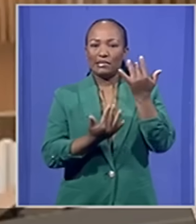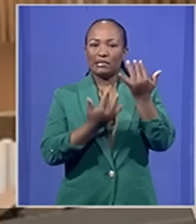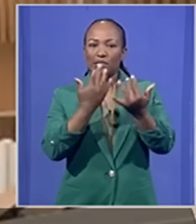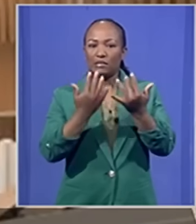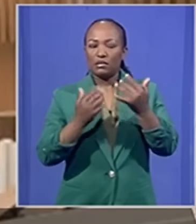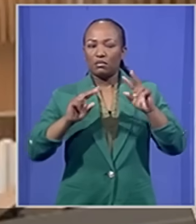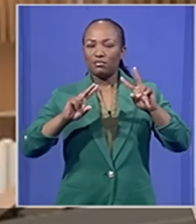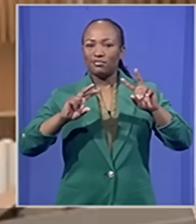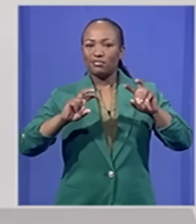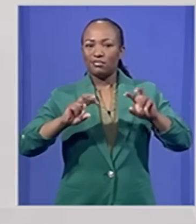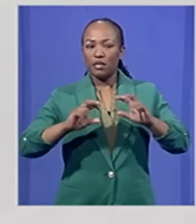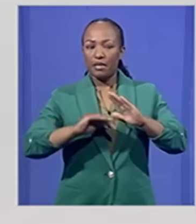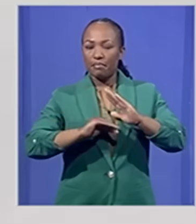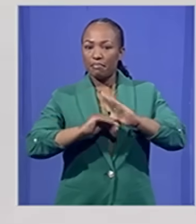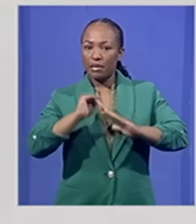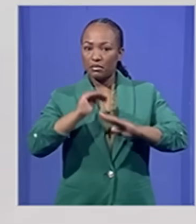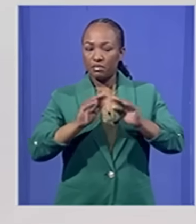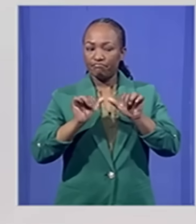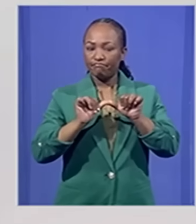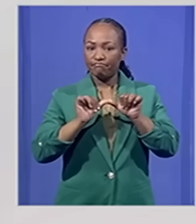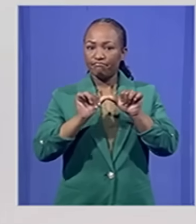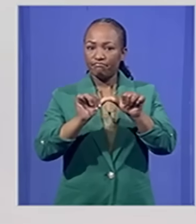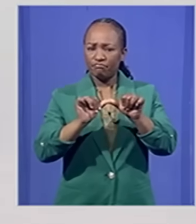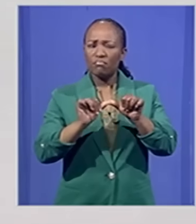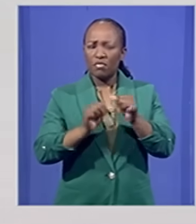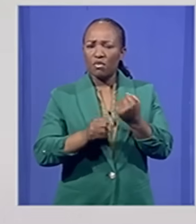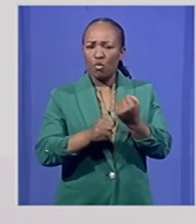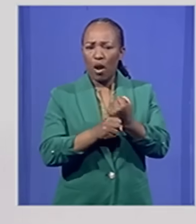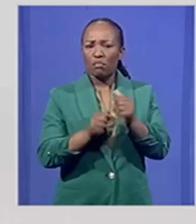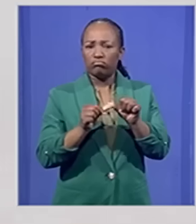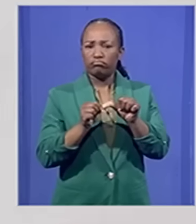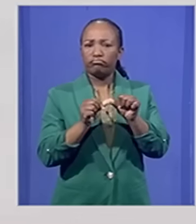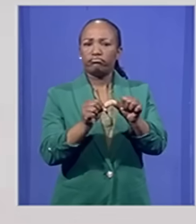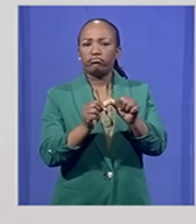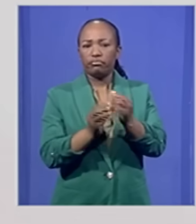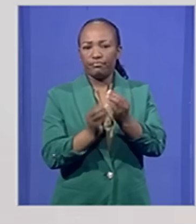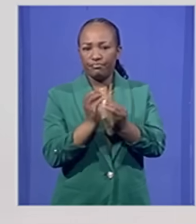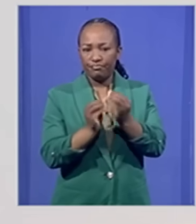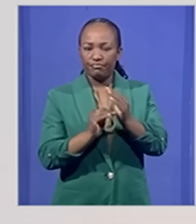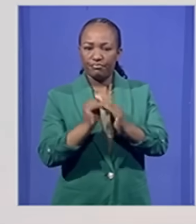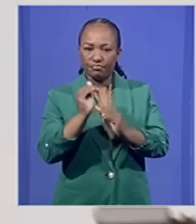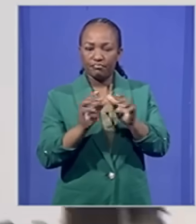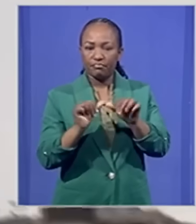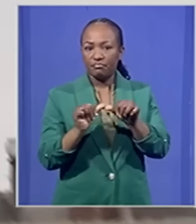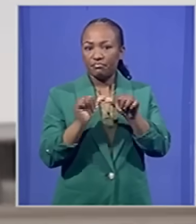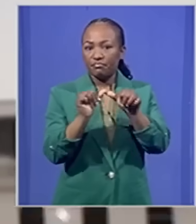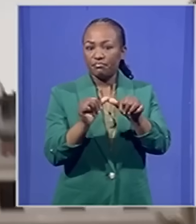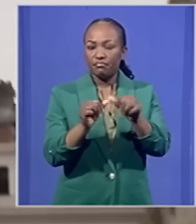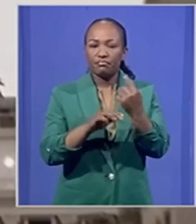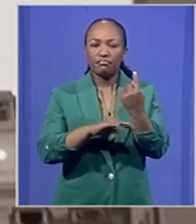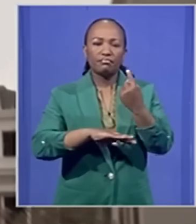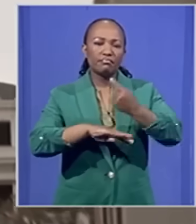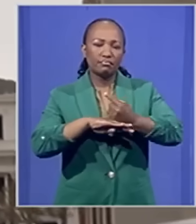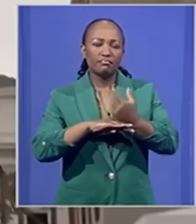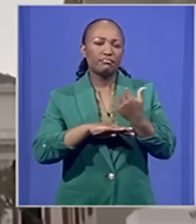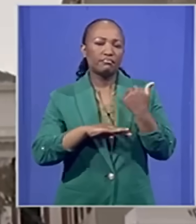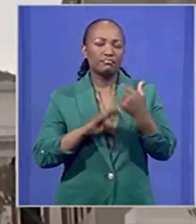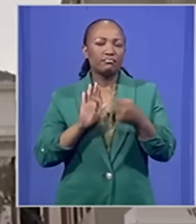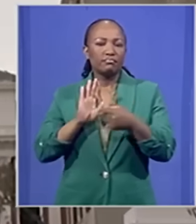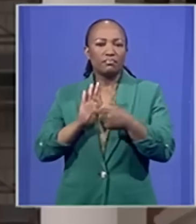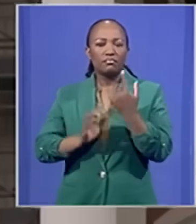tswelela mme jaanong tiro e tsweletse. Letlha la ntlha le le neng le beilwe gore kago e be konoseditswe ke Tlhakole wa ngwaga o